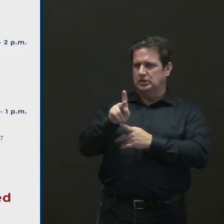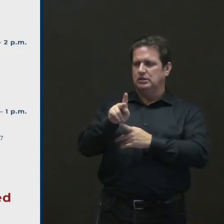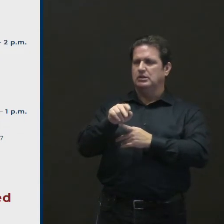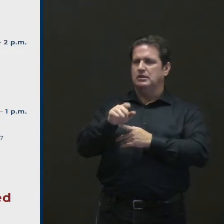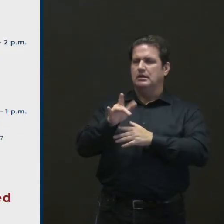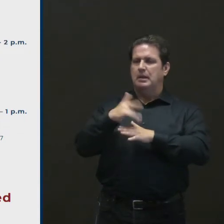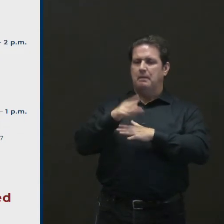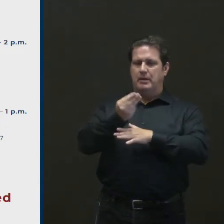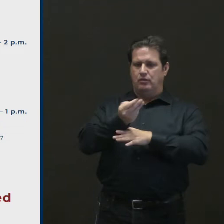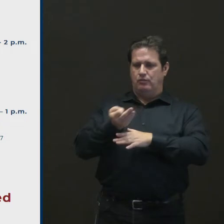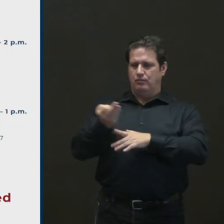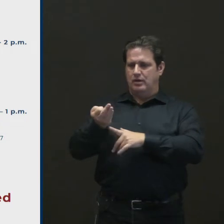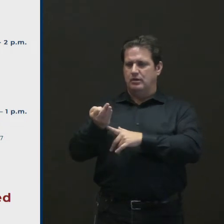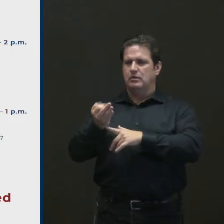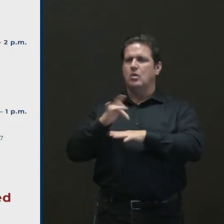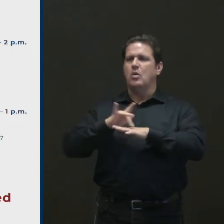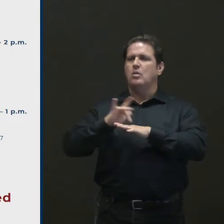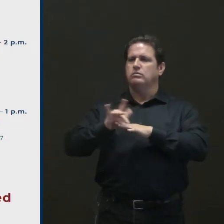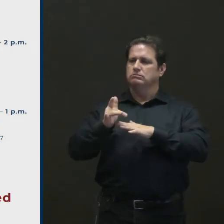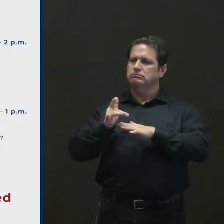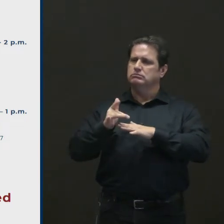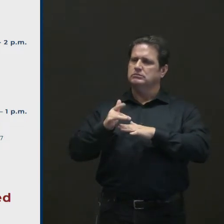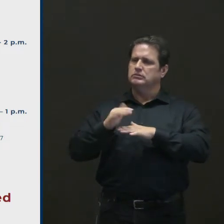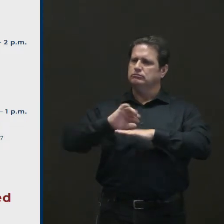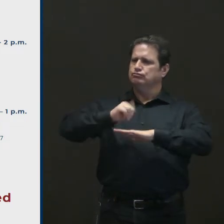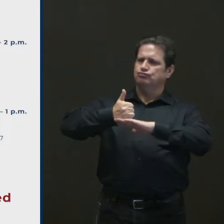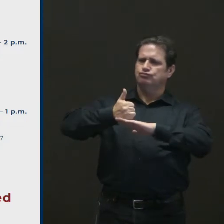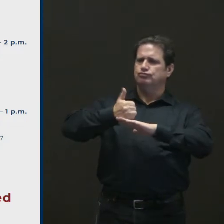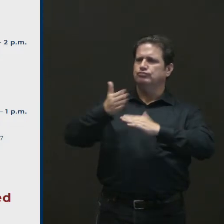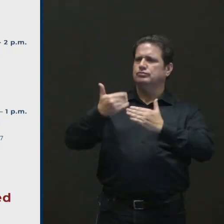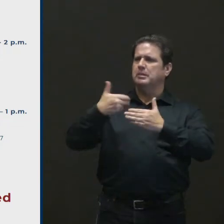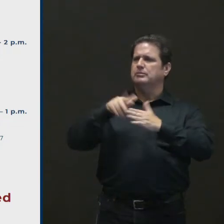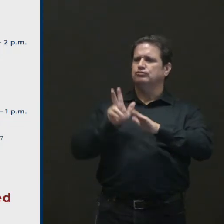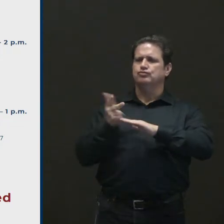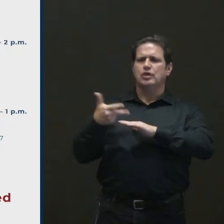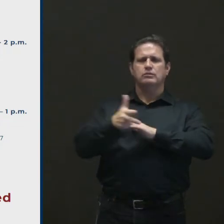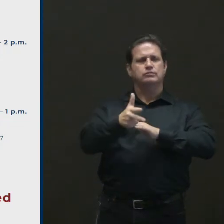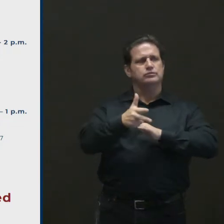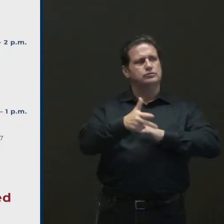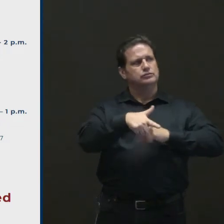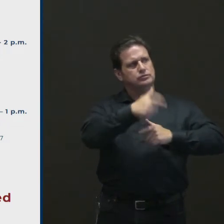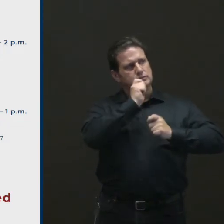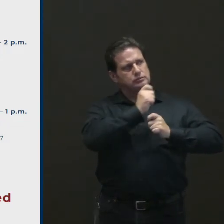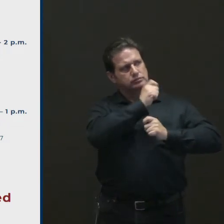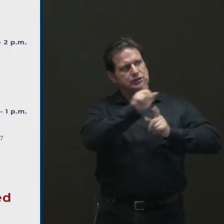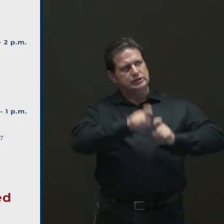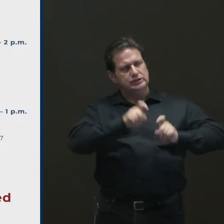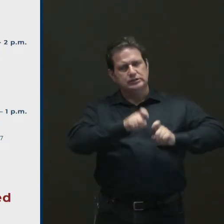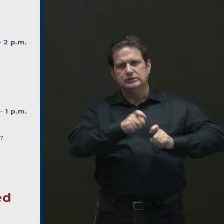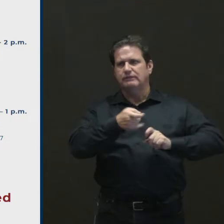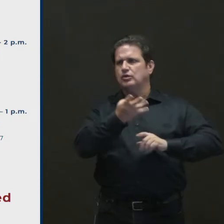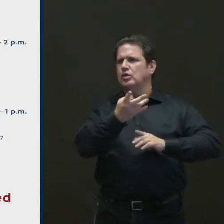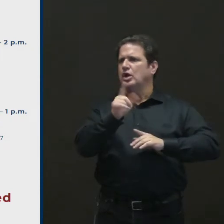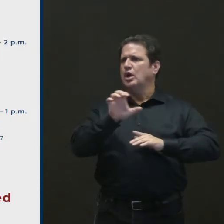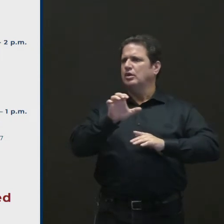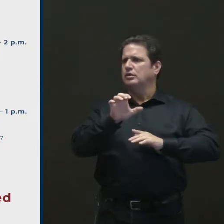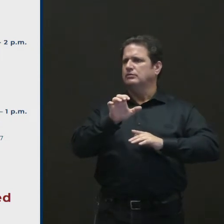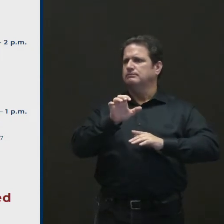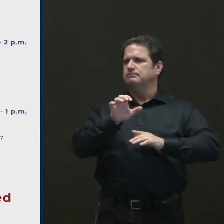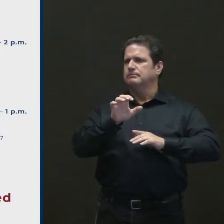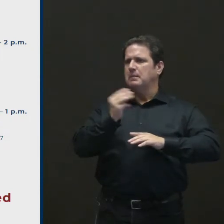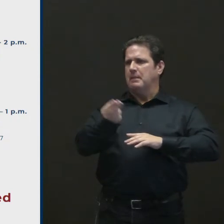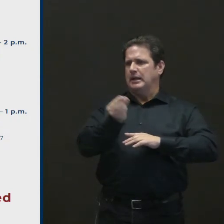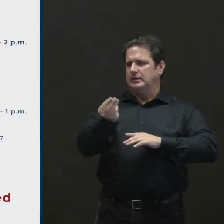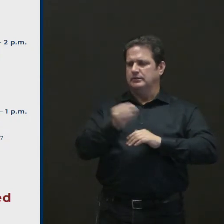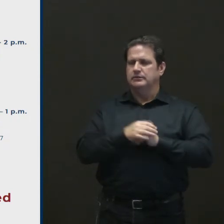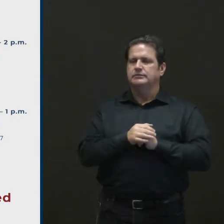Monday through Friday, but hopefully we'll have a site that's easy for people to drive through and get several hundred people through there on